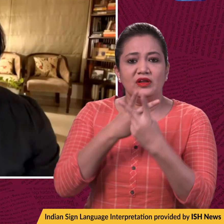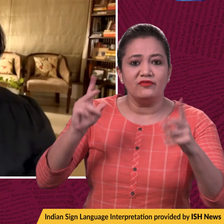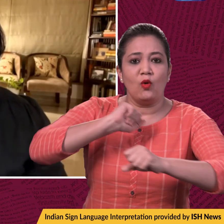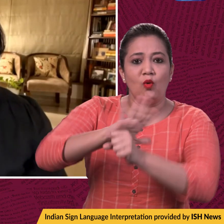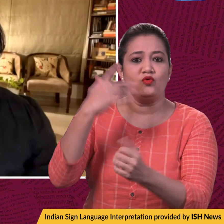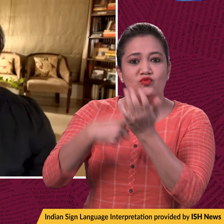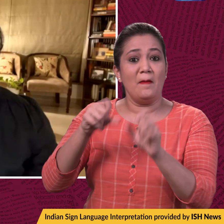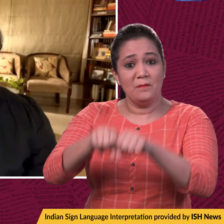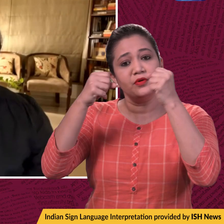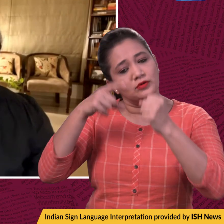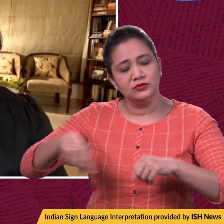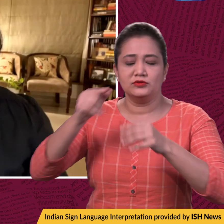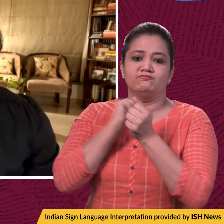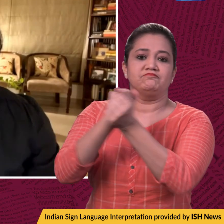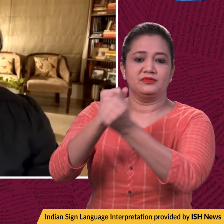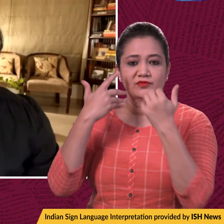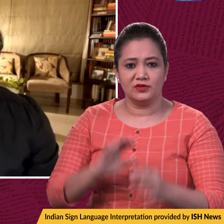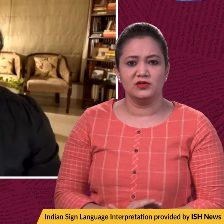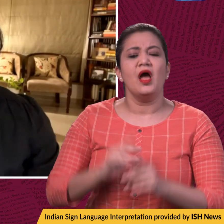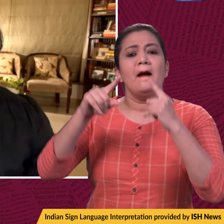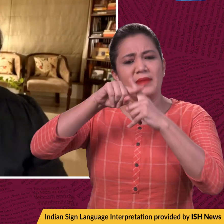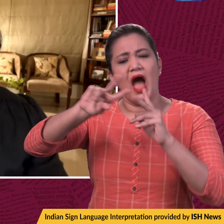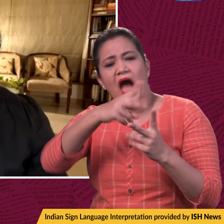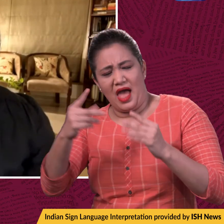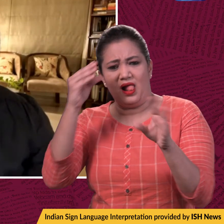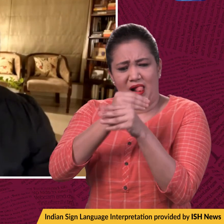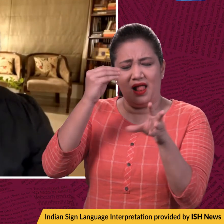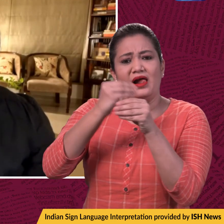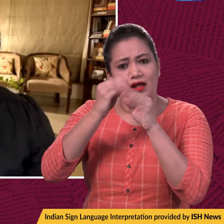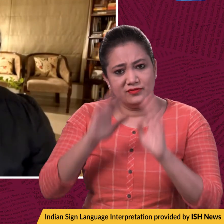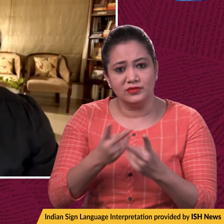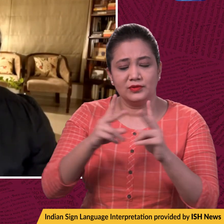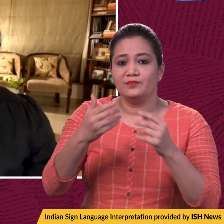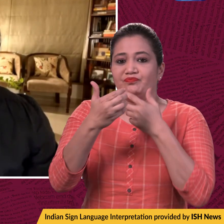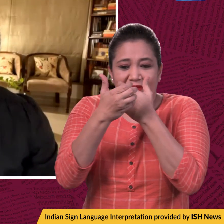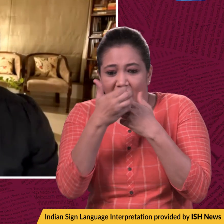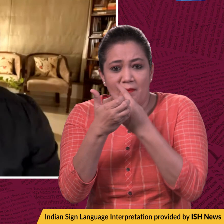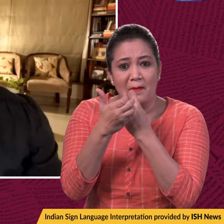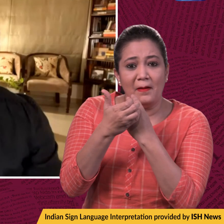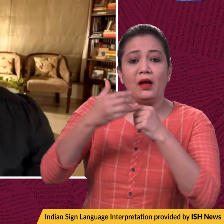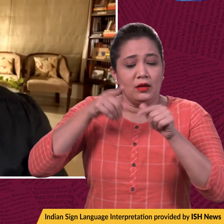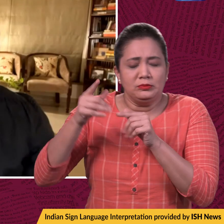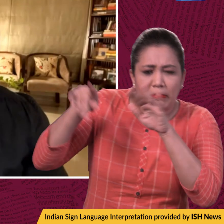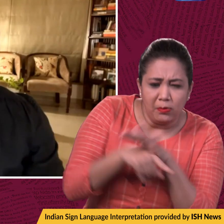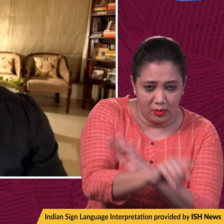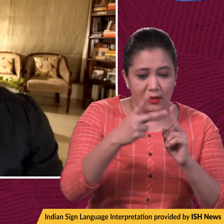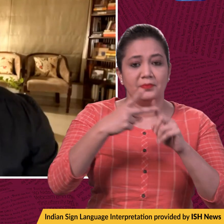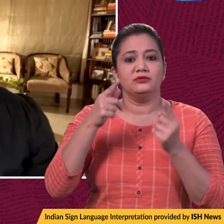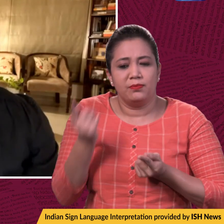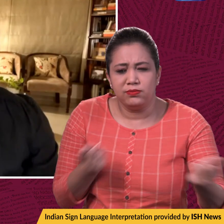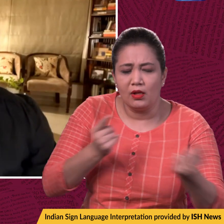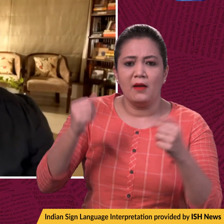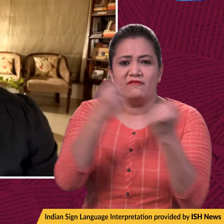flouting COVID rules. Aung San Suu Kyi has several charges against her, including importing a walkie-talkie into her country and